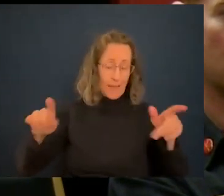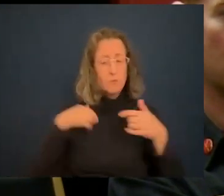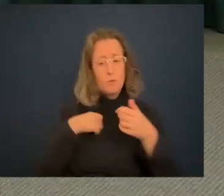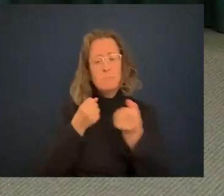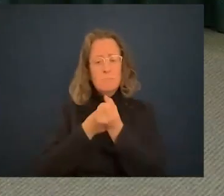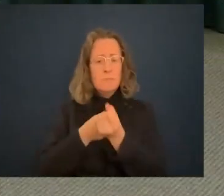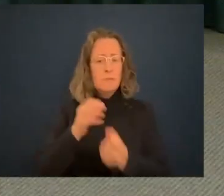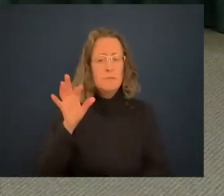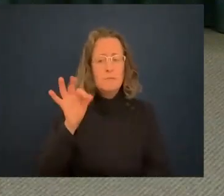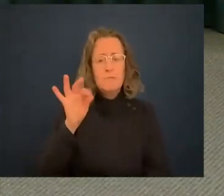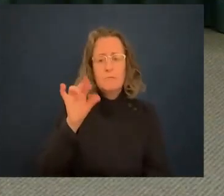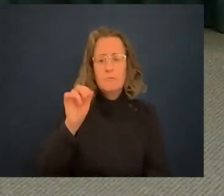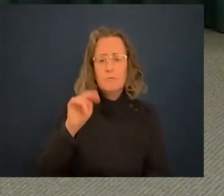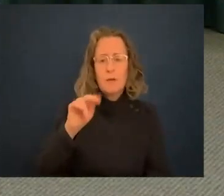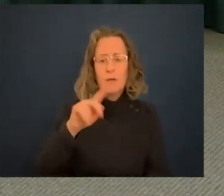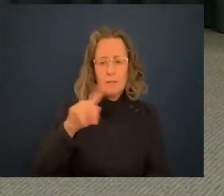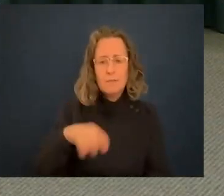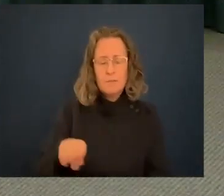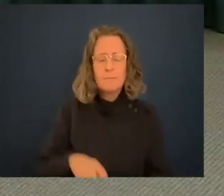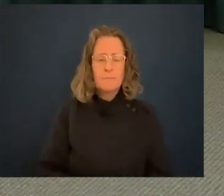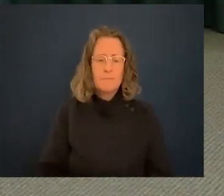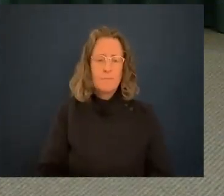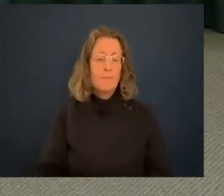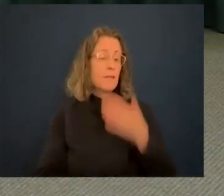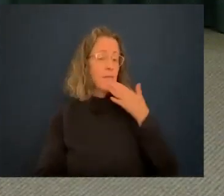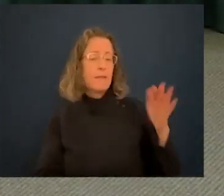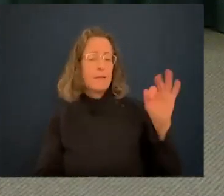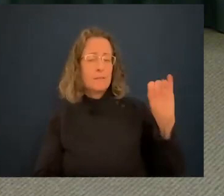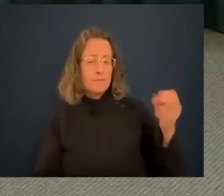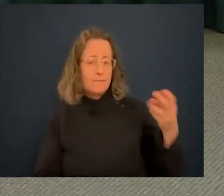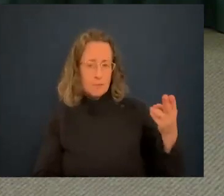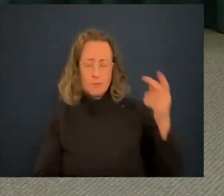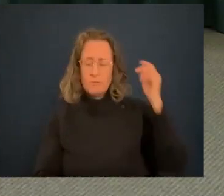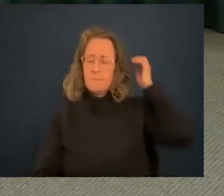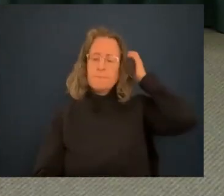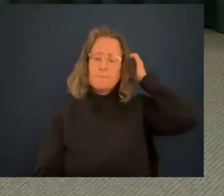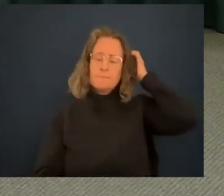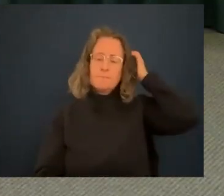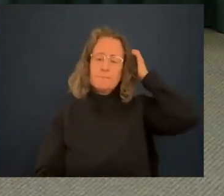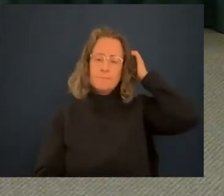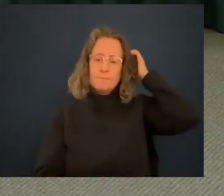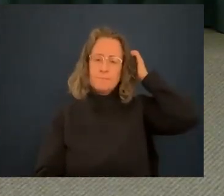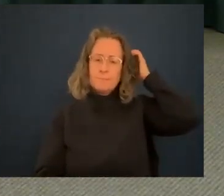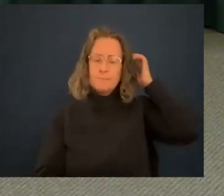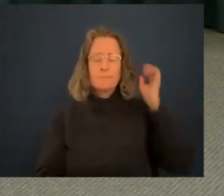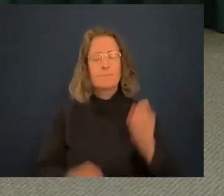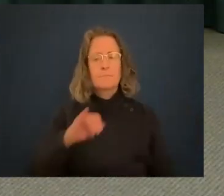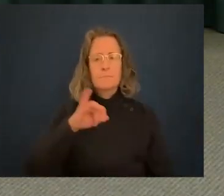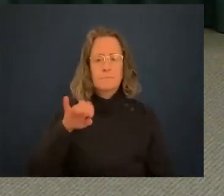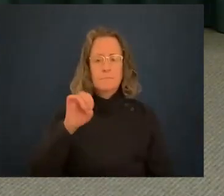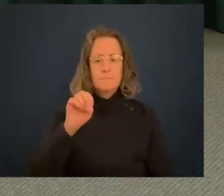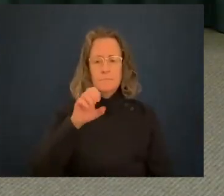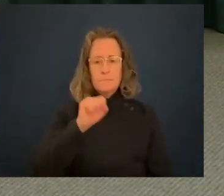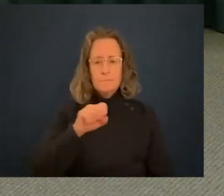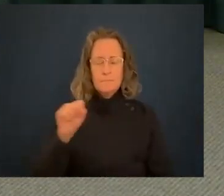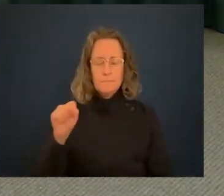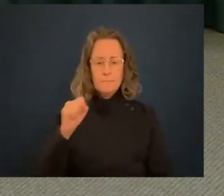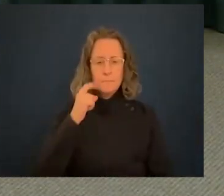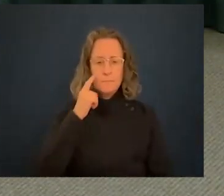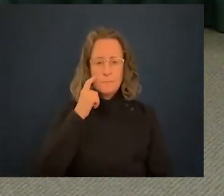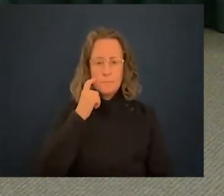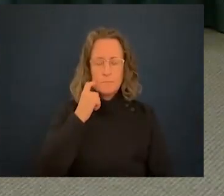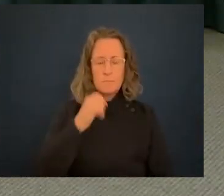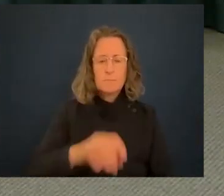okay all right thank you very much uh yes just um unless I miss uh